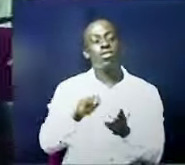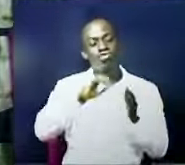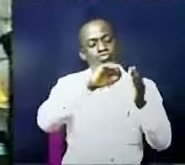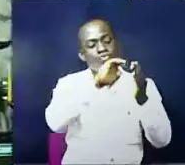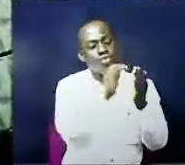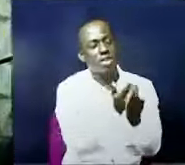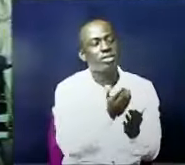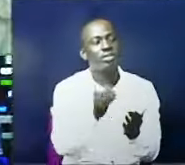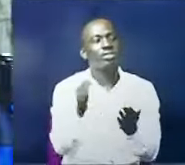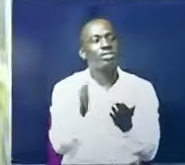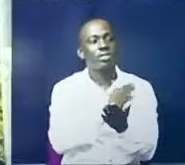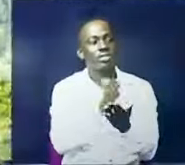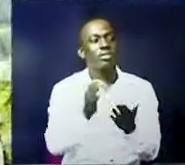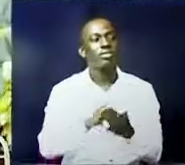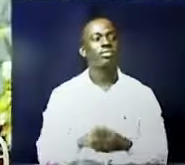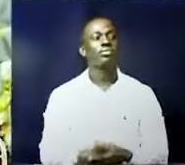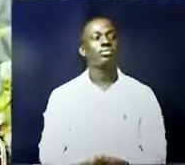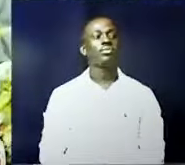Fufru gumi